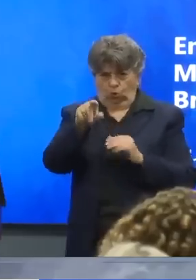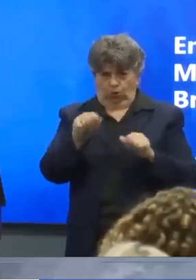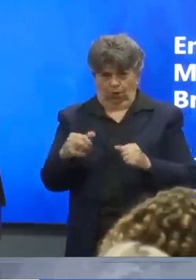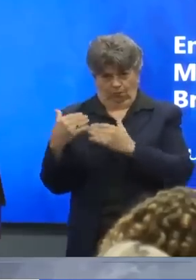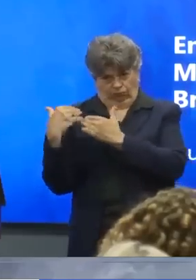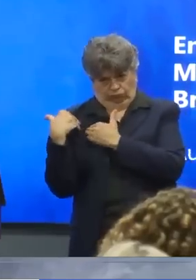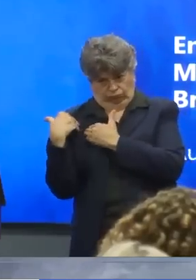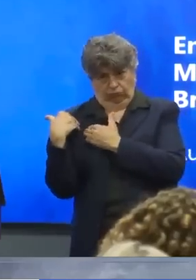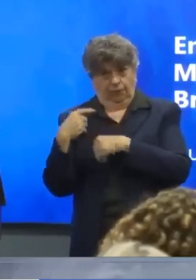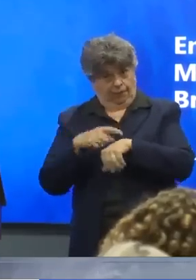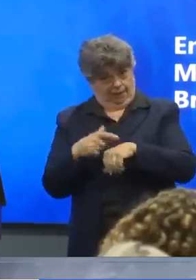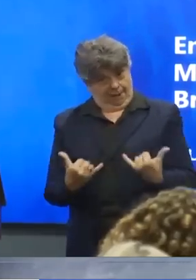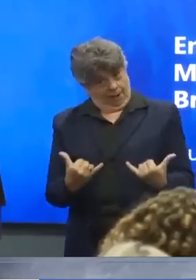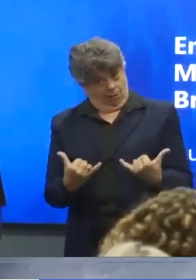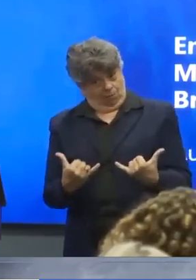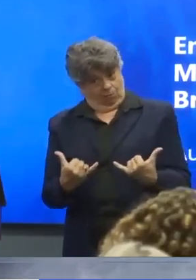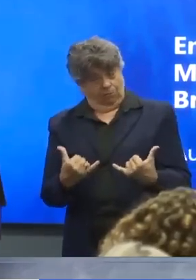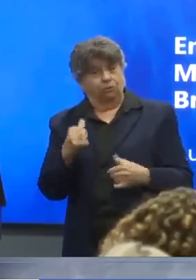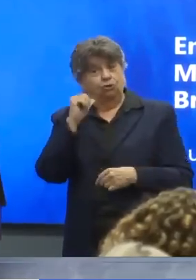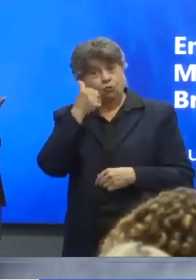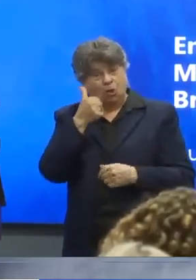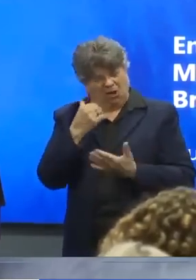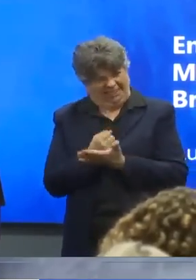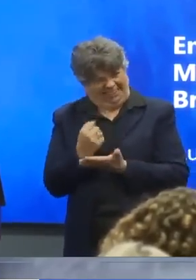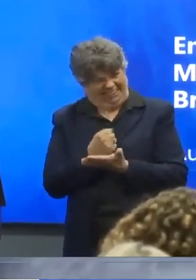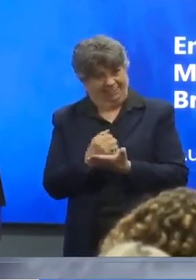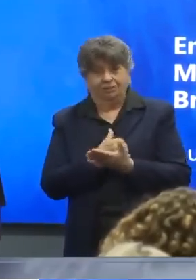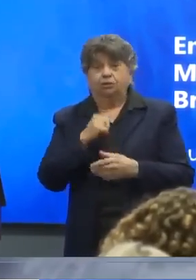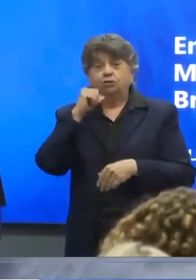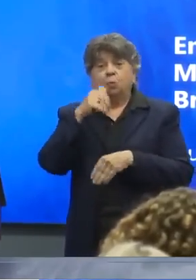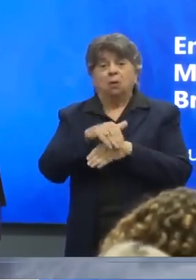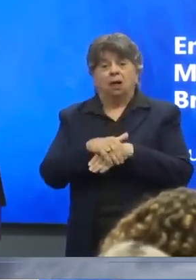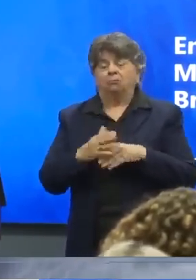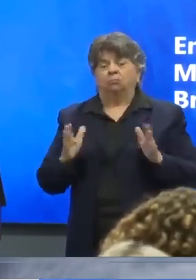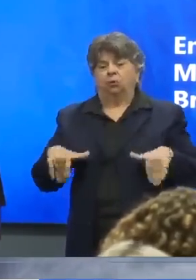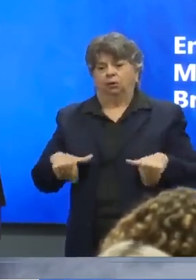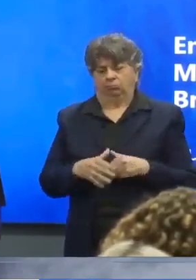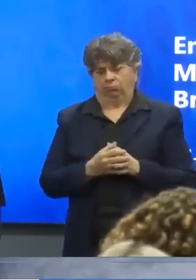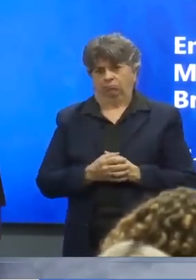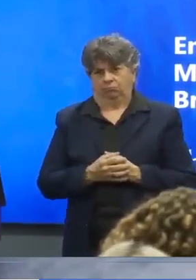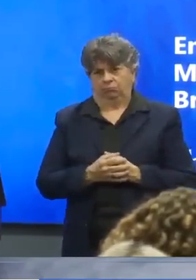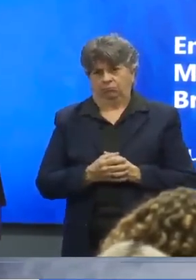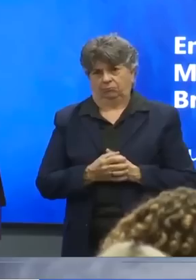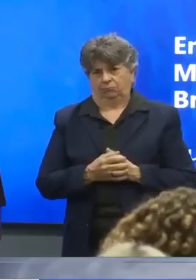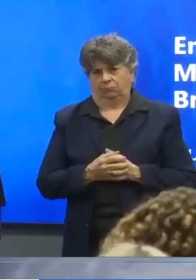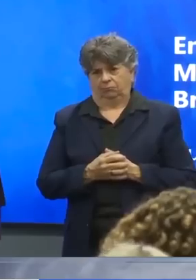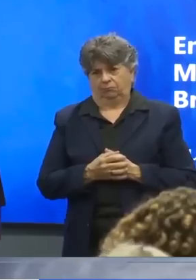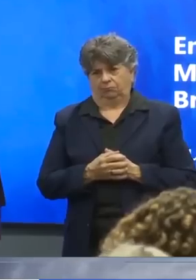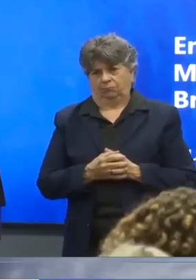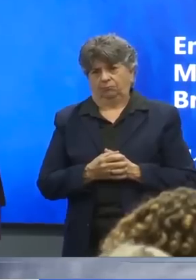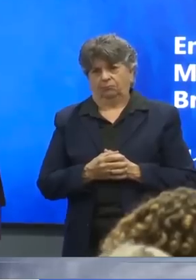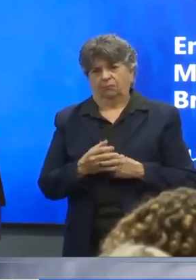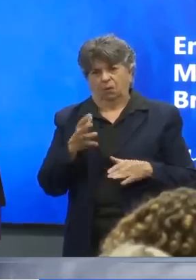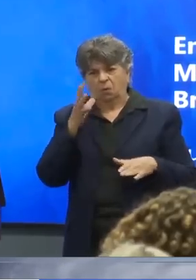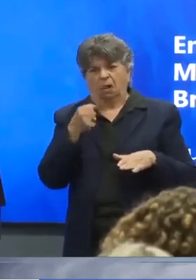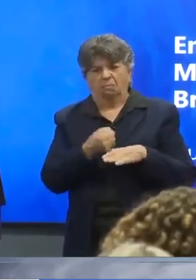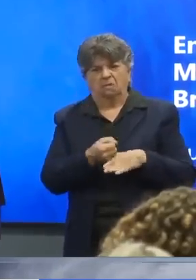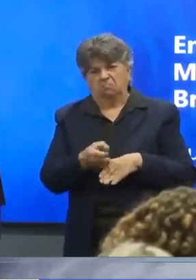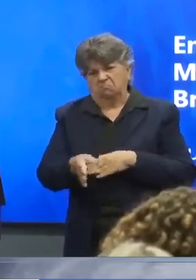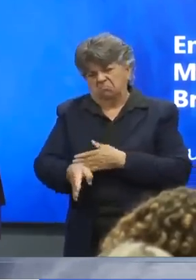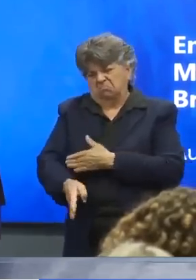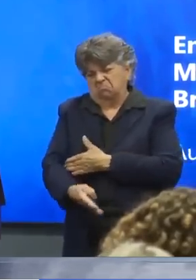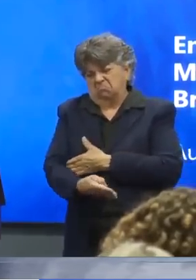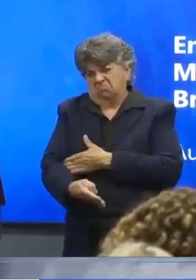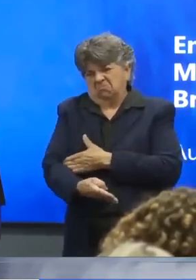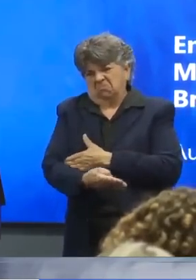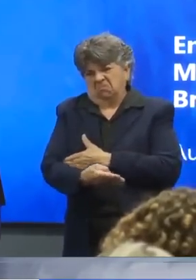tomorrow. But as we get into tomorrow evening, you know, I think this is scheduled to be off the coast of Tampa Bay sometime in the wee hours of Wednesday.